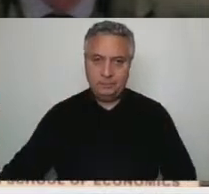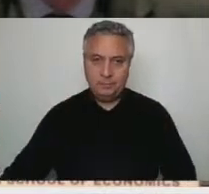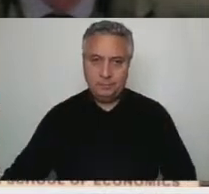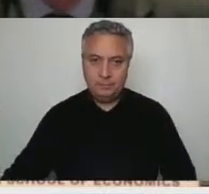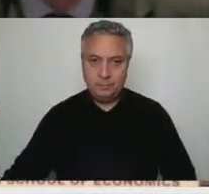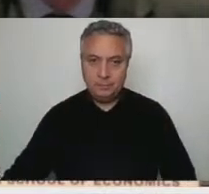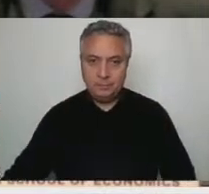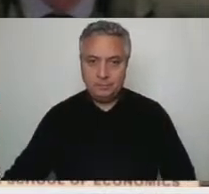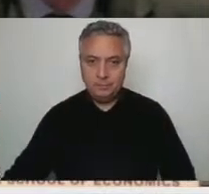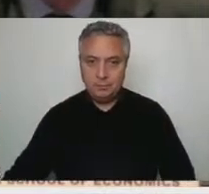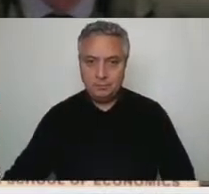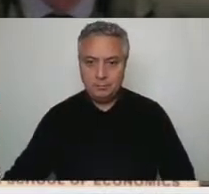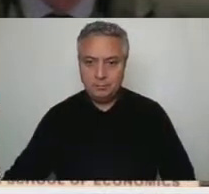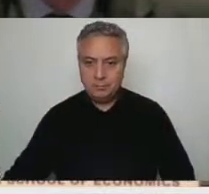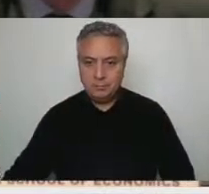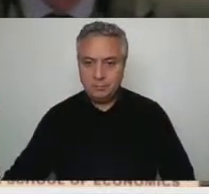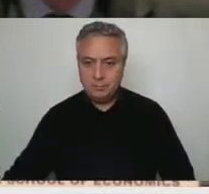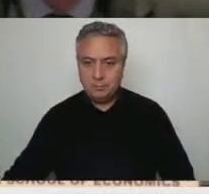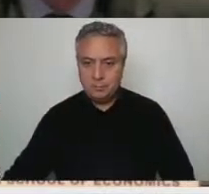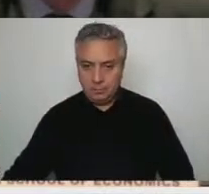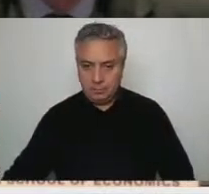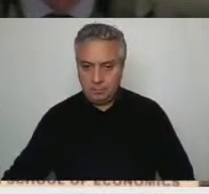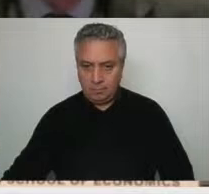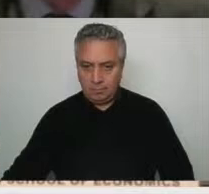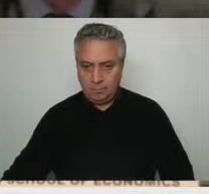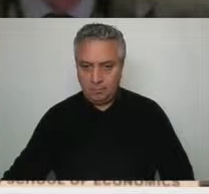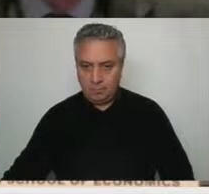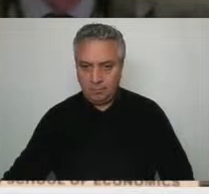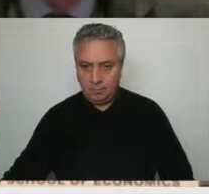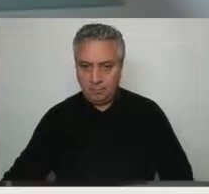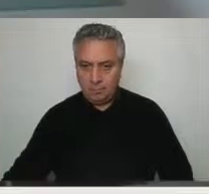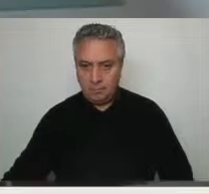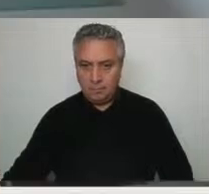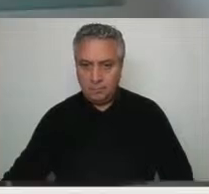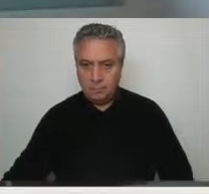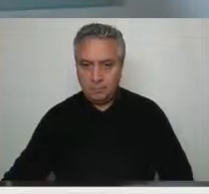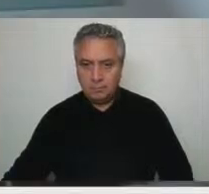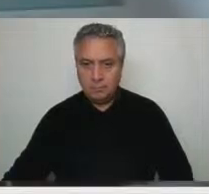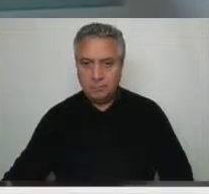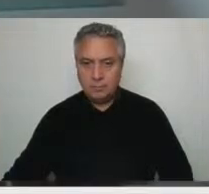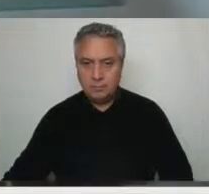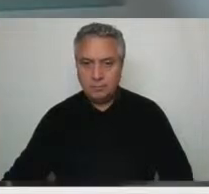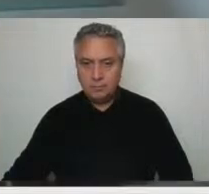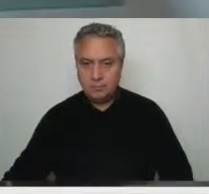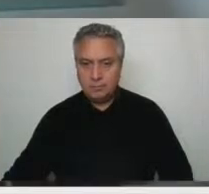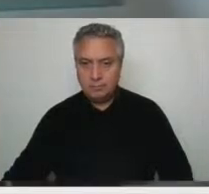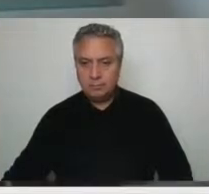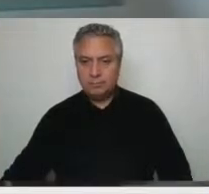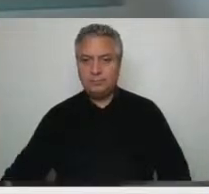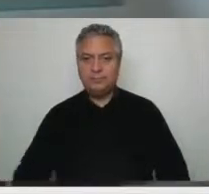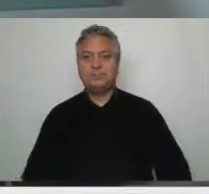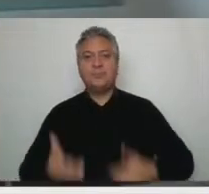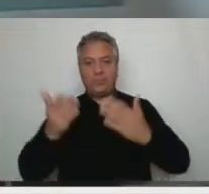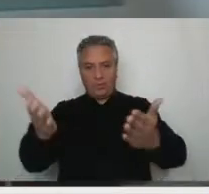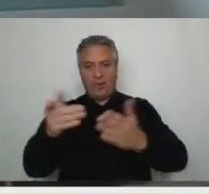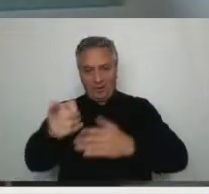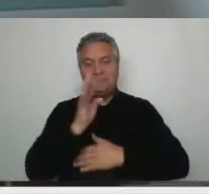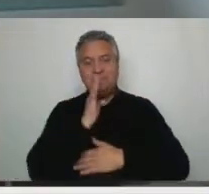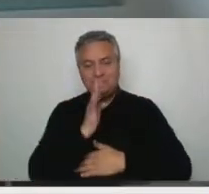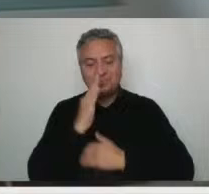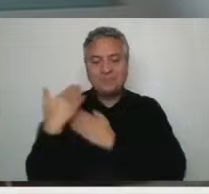The floor is yours, Mr. Marmot, for last comments. Okay. I was waiting for something.